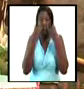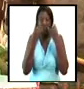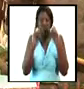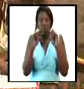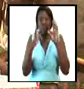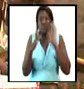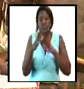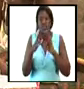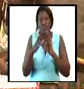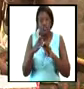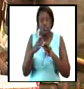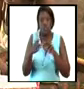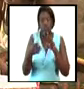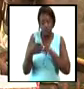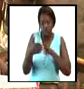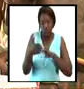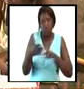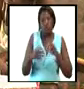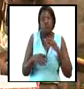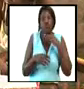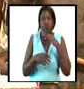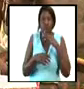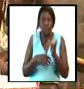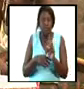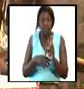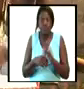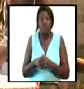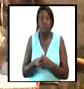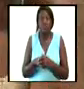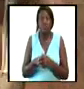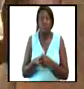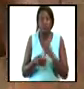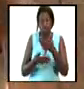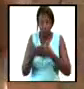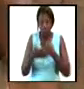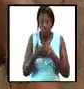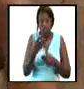passage. So, can you read the title of this article?